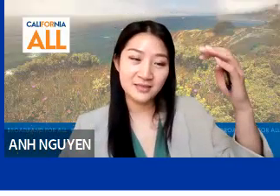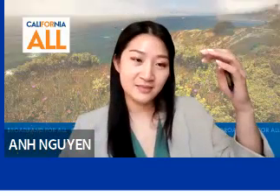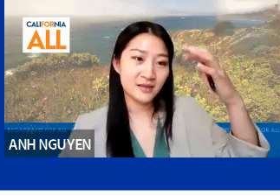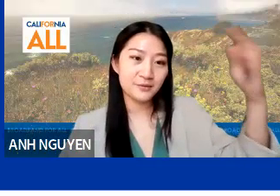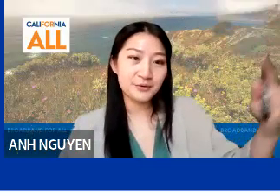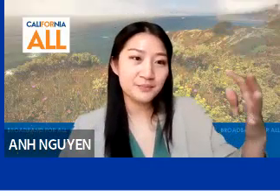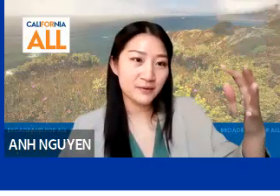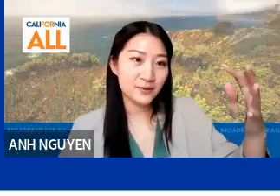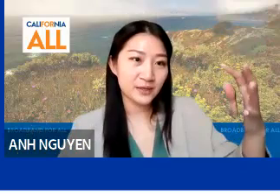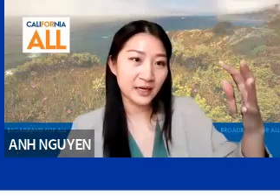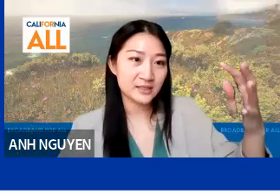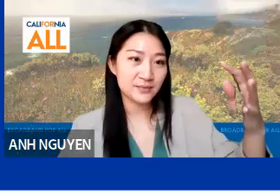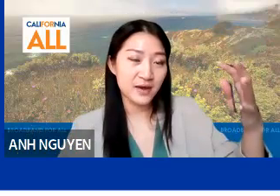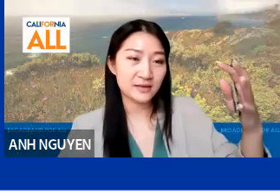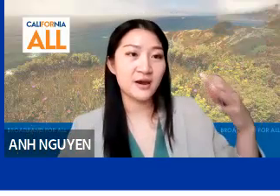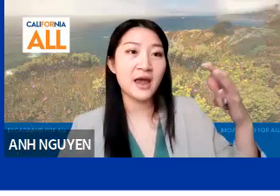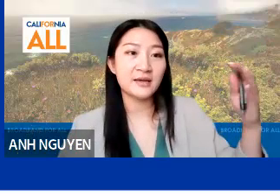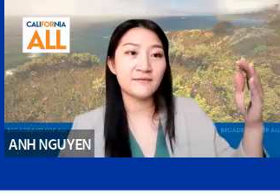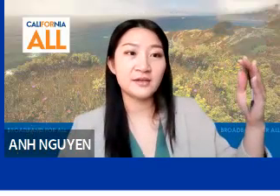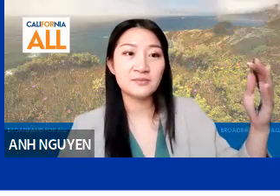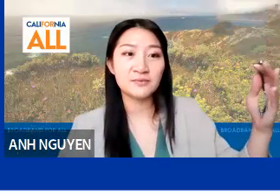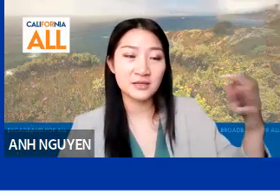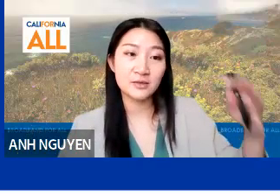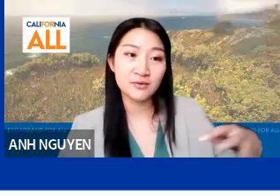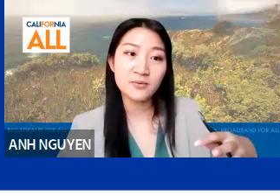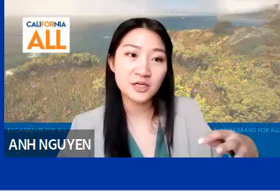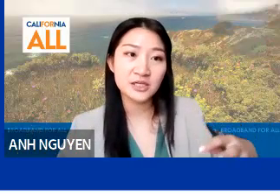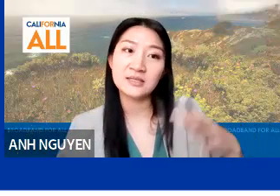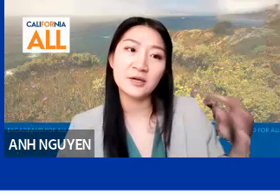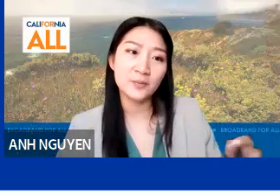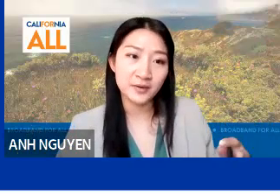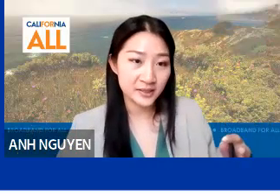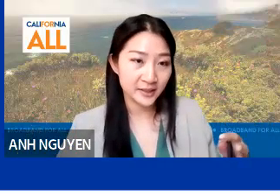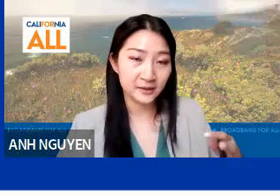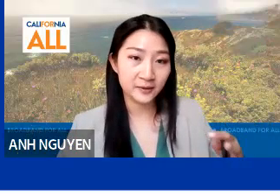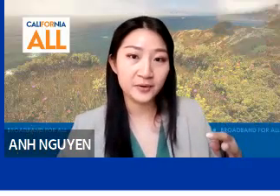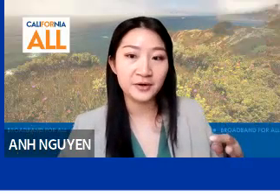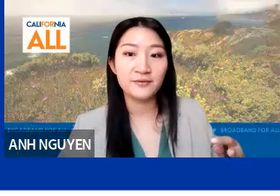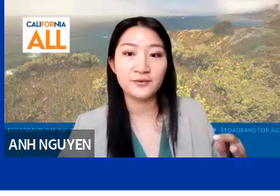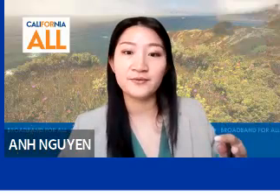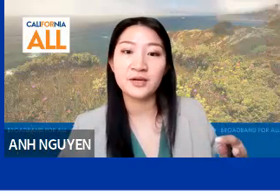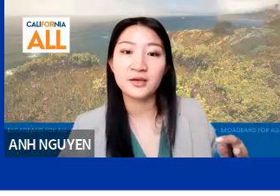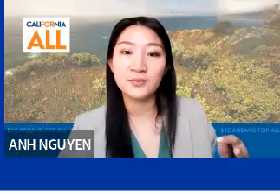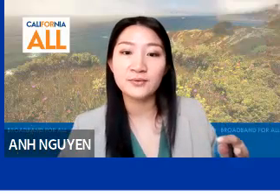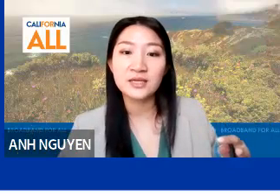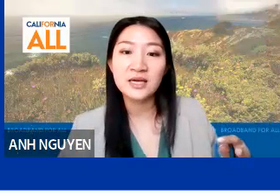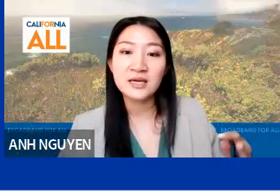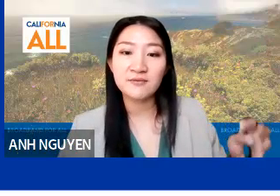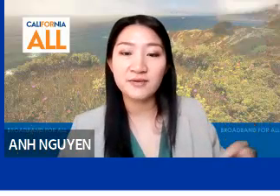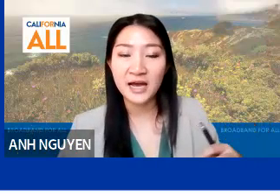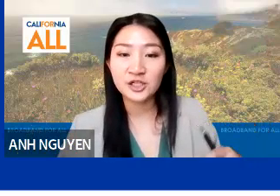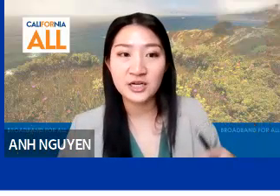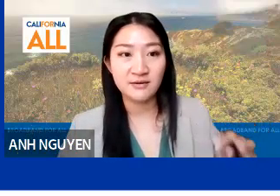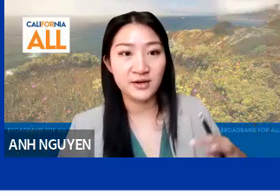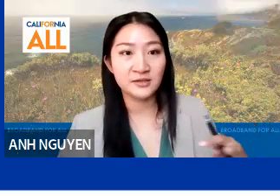in the group, if you would like to answer any of these three questions in no particular order, feel free to use